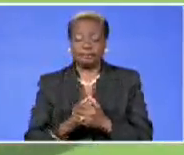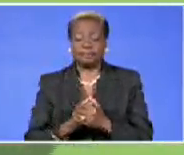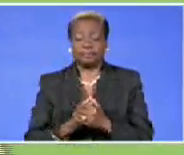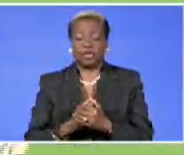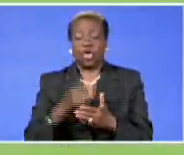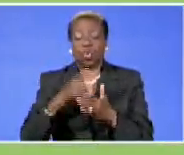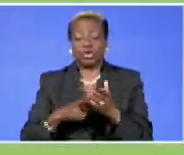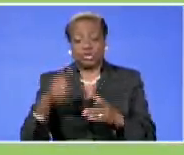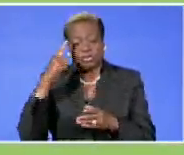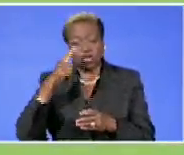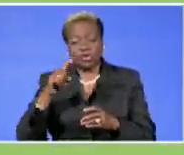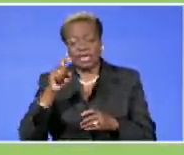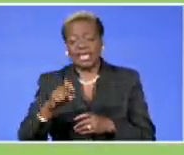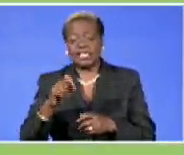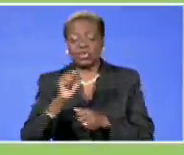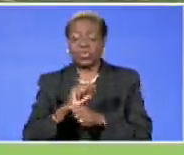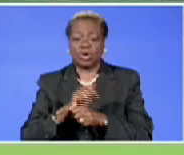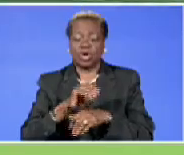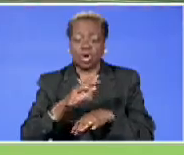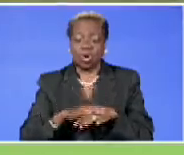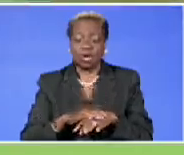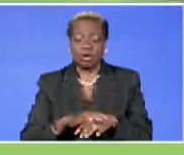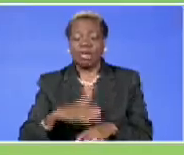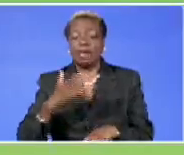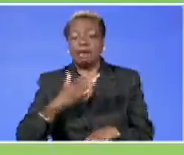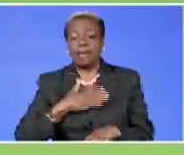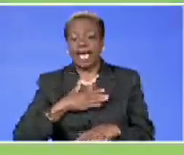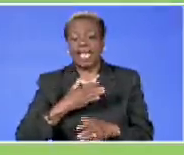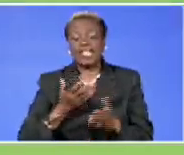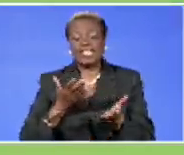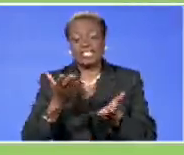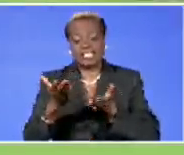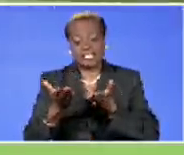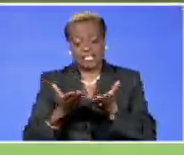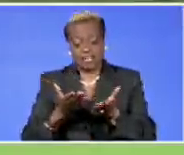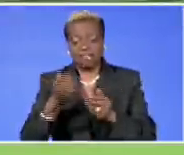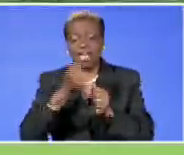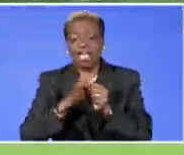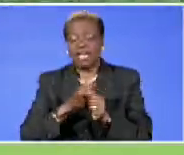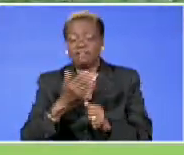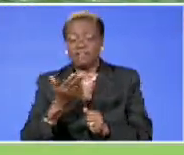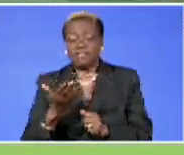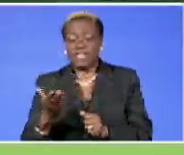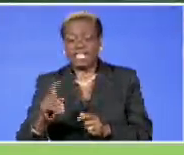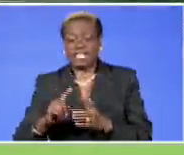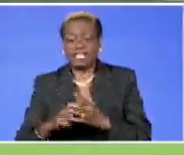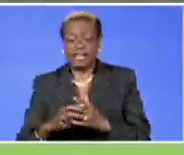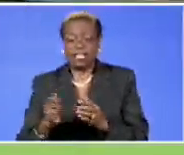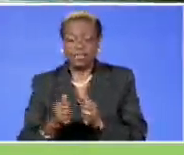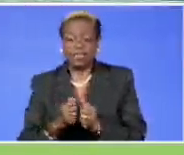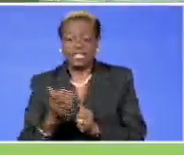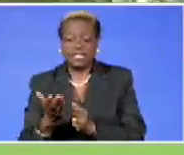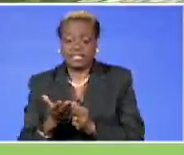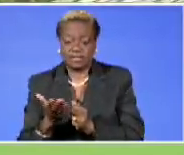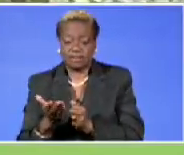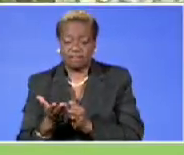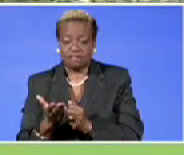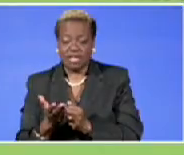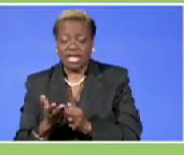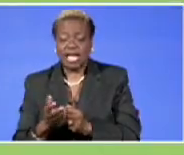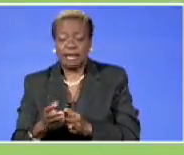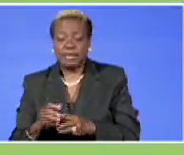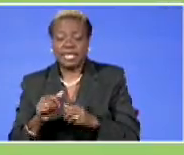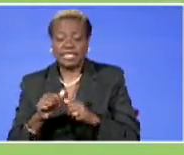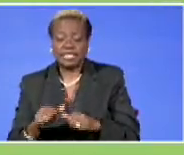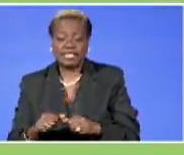on? Personally, my serve. Everything starts off with the serve. So definitely that, and maybe a little bit more